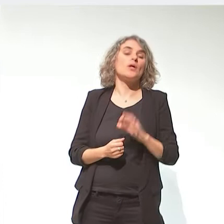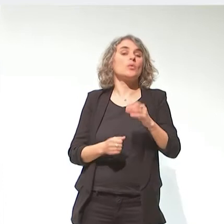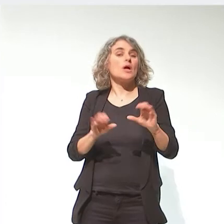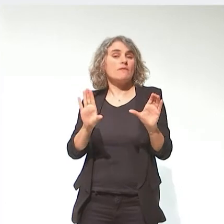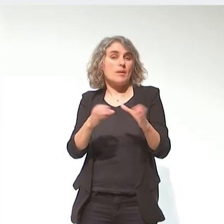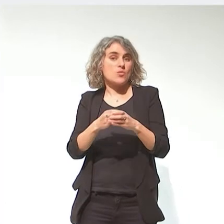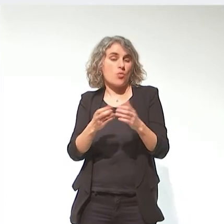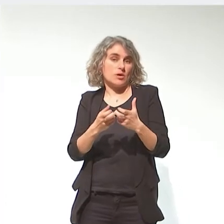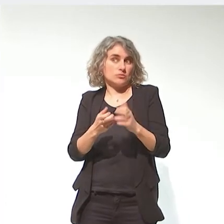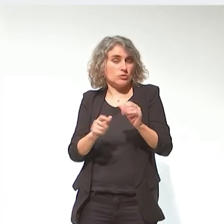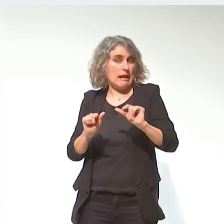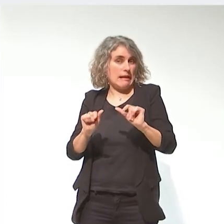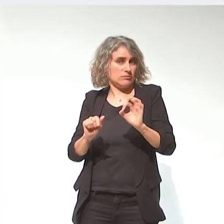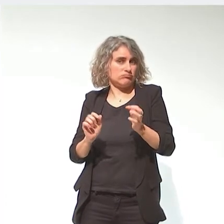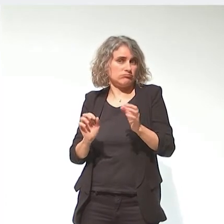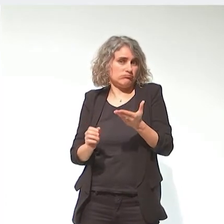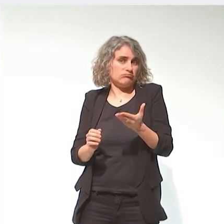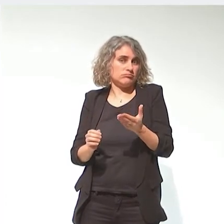I also want to